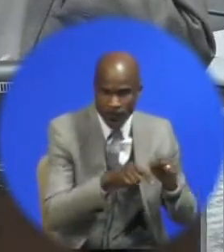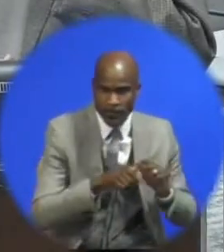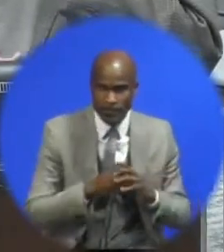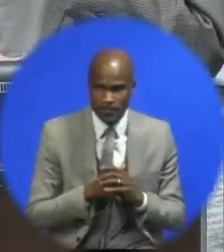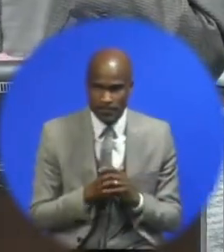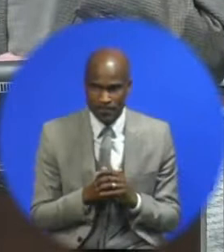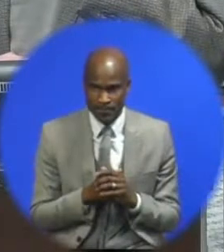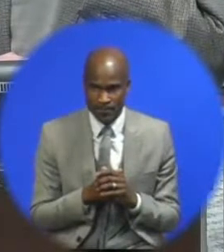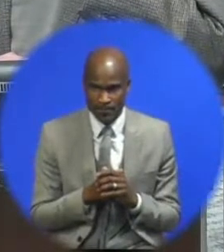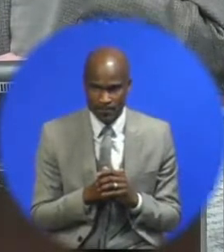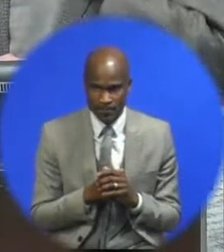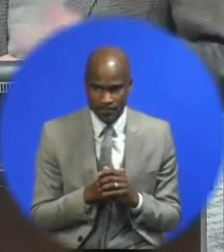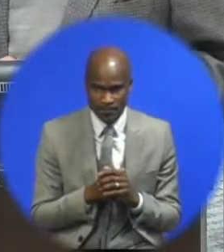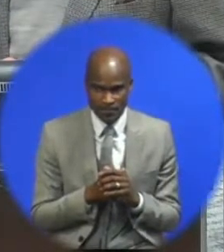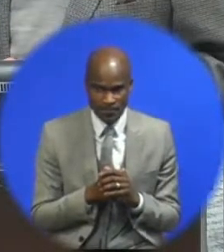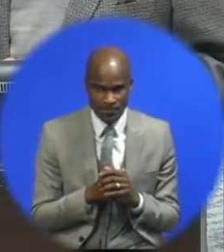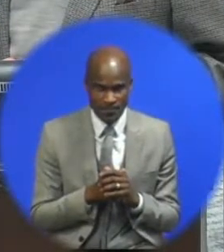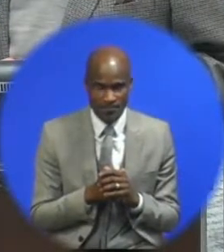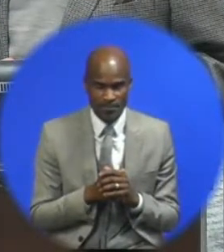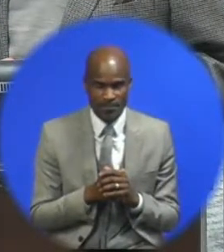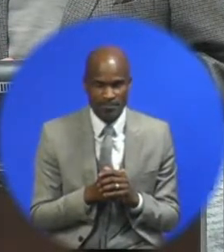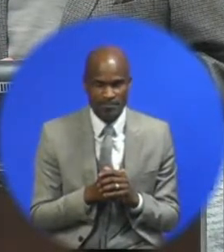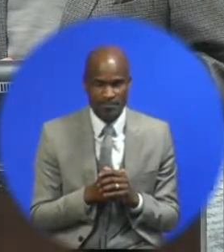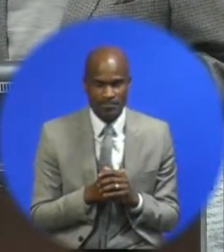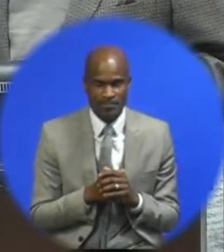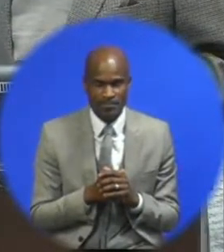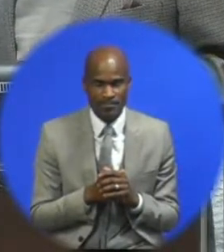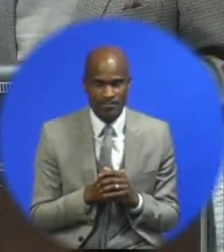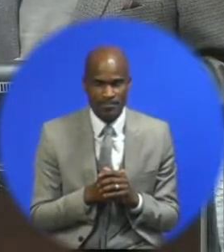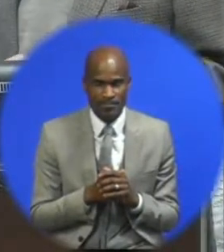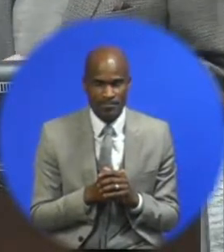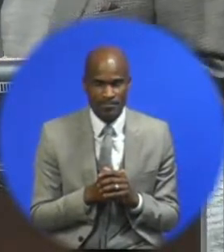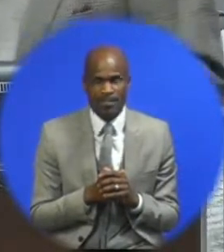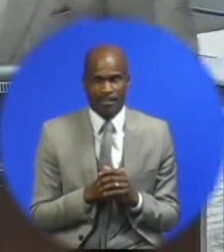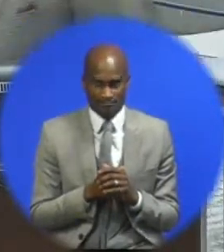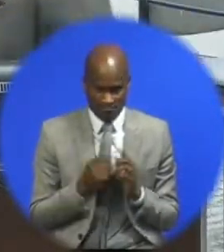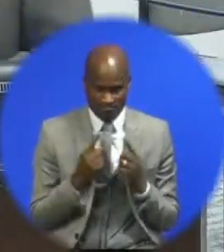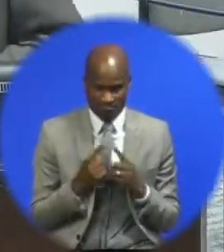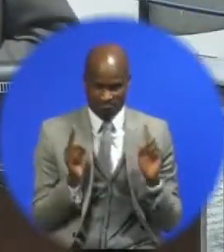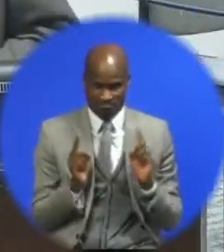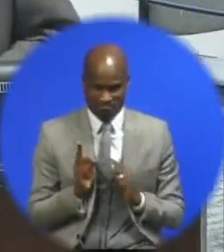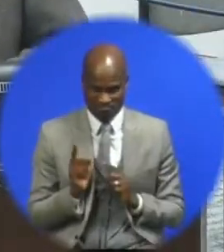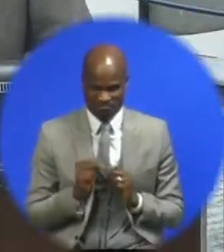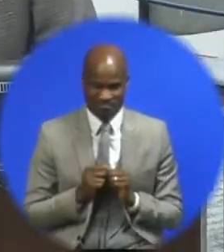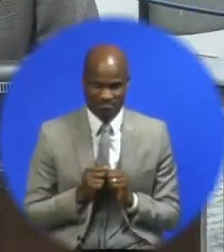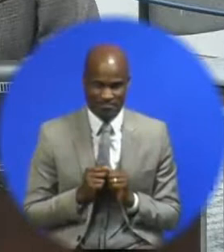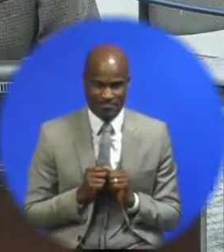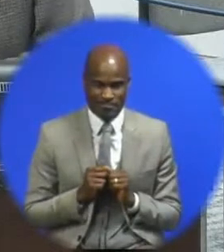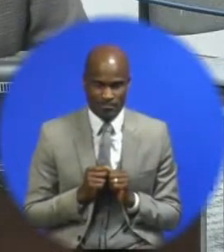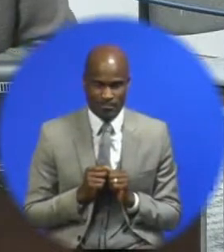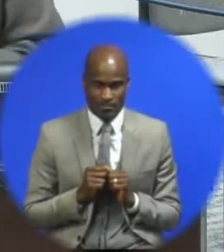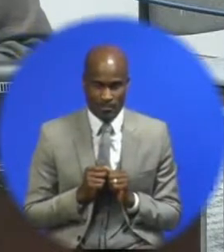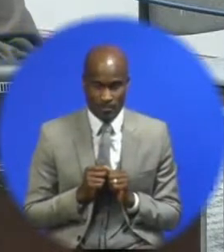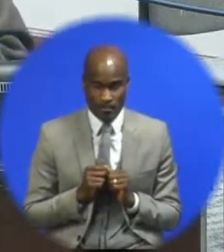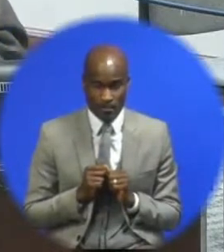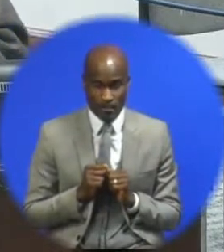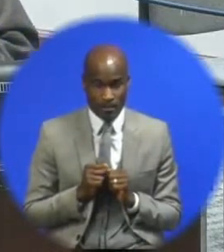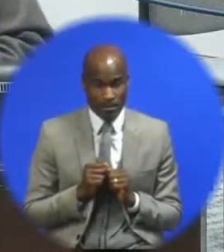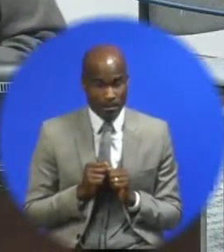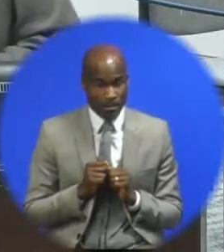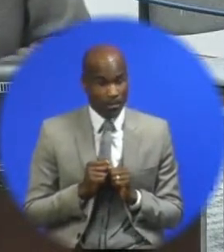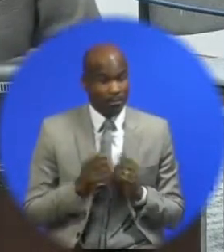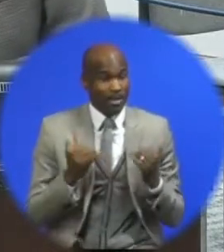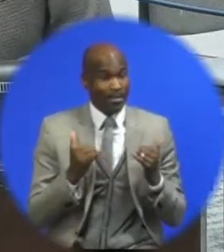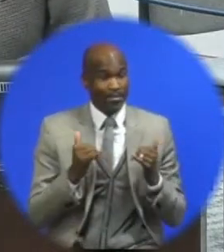Now I went too many. Sorry. There we go. This is something that the Friends Group is really